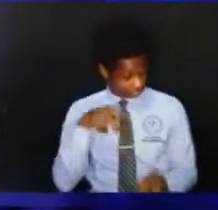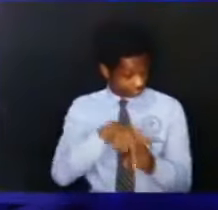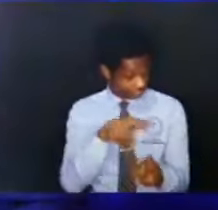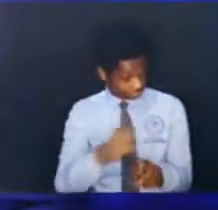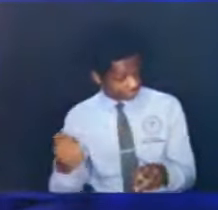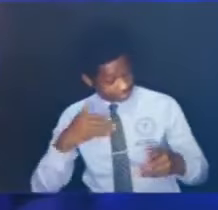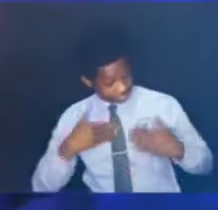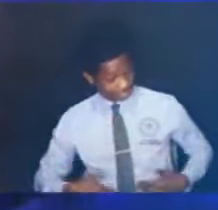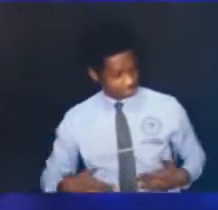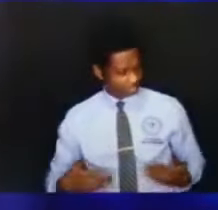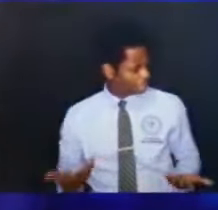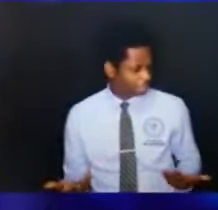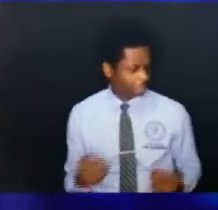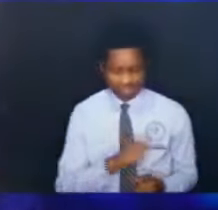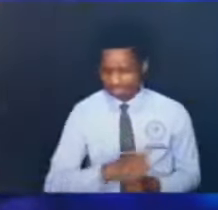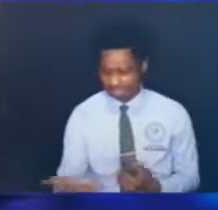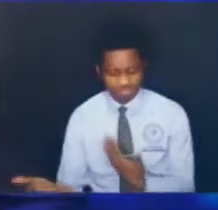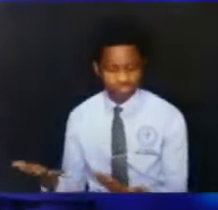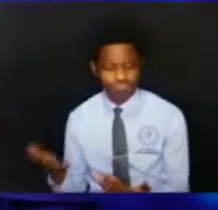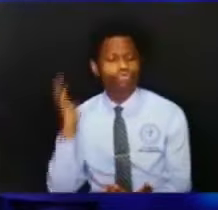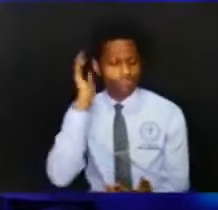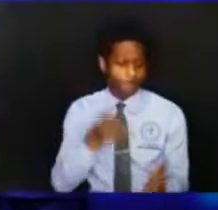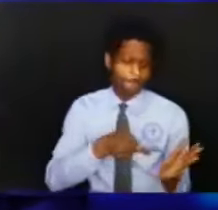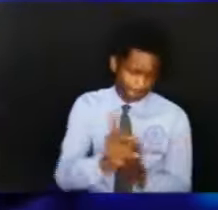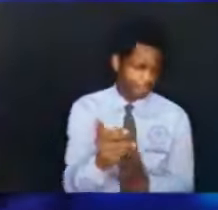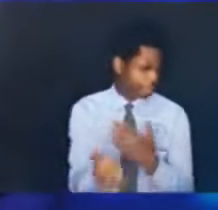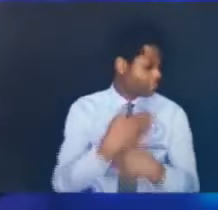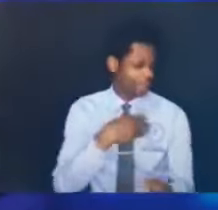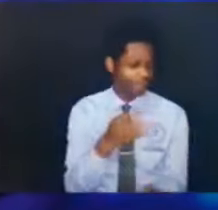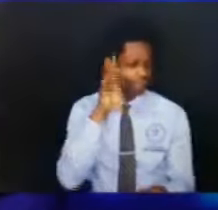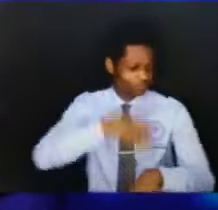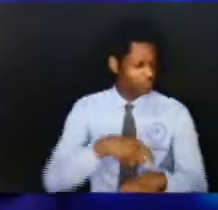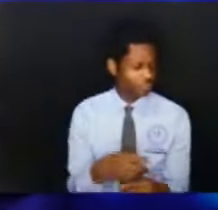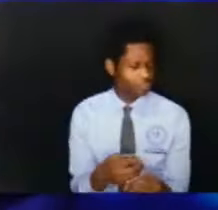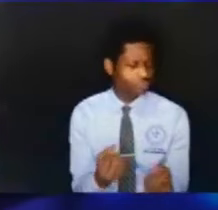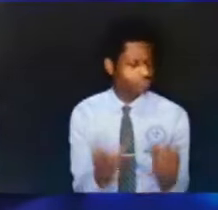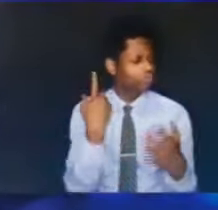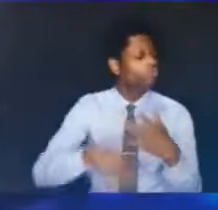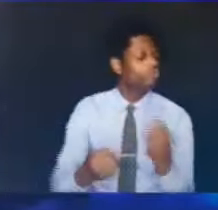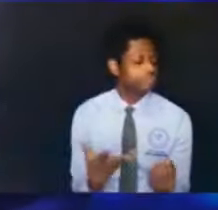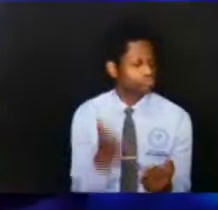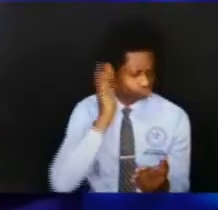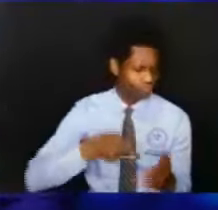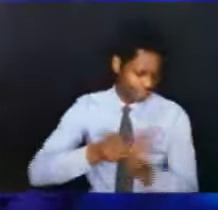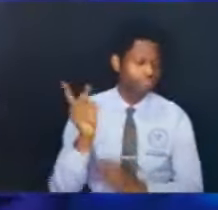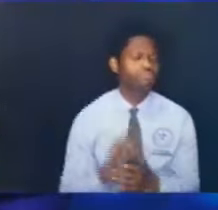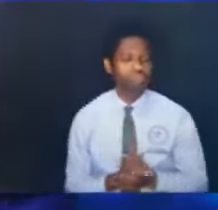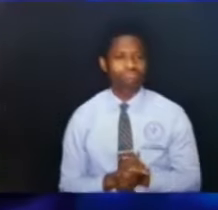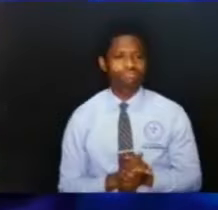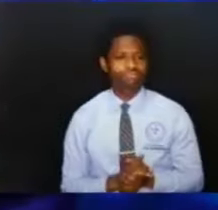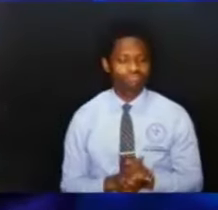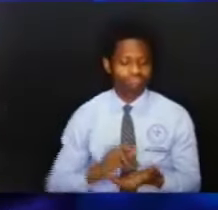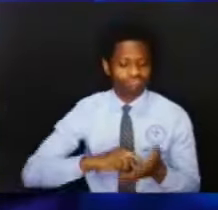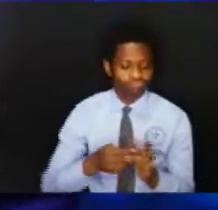anybody out of anything I will pay back four times the amount that is compensation making